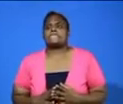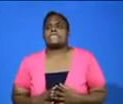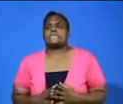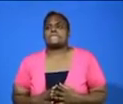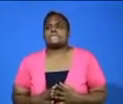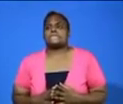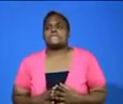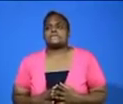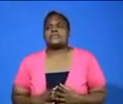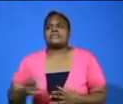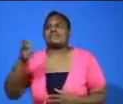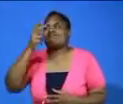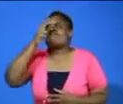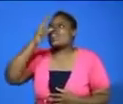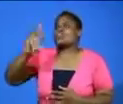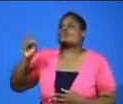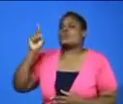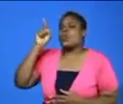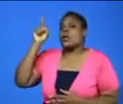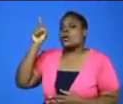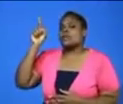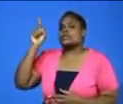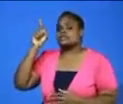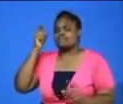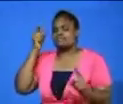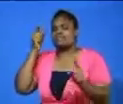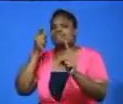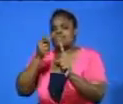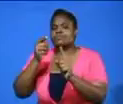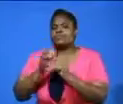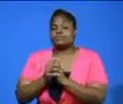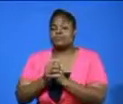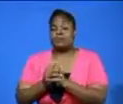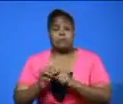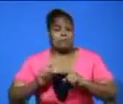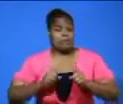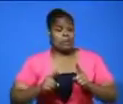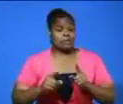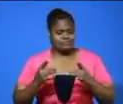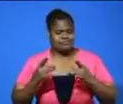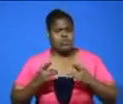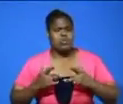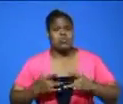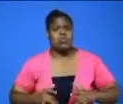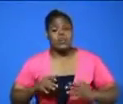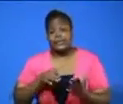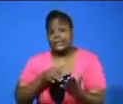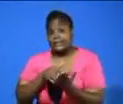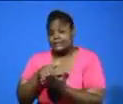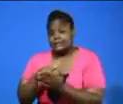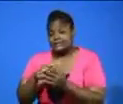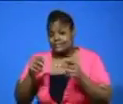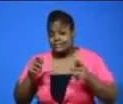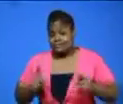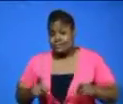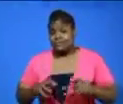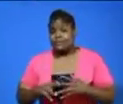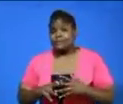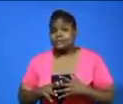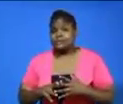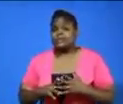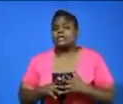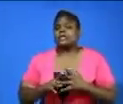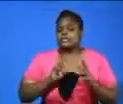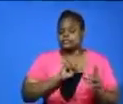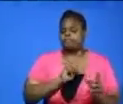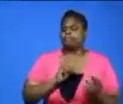And yet, in spite of his frail humanity, he walked into